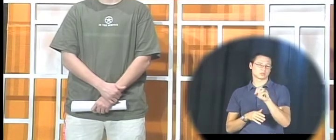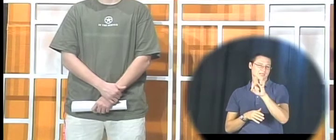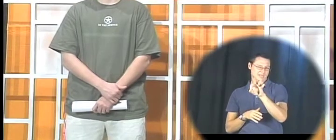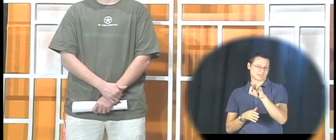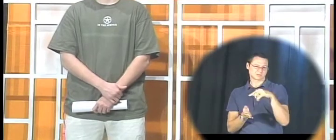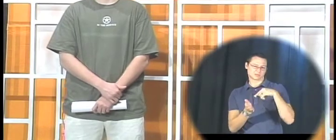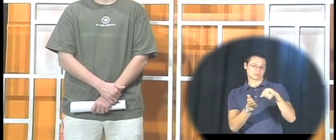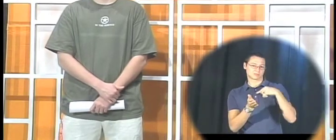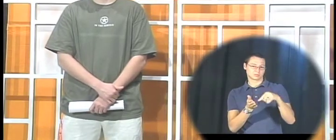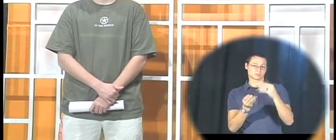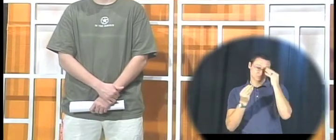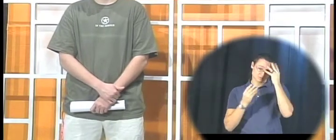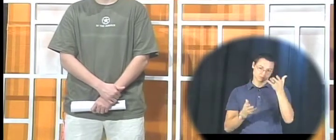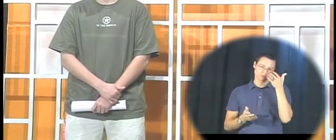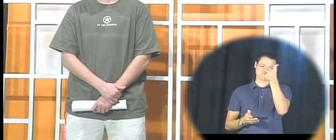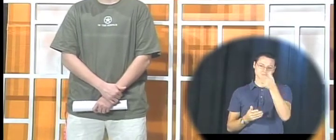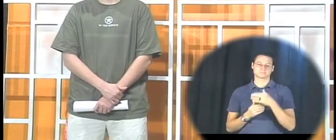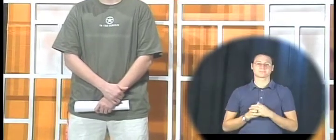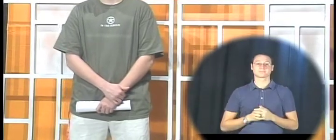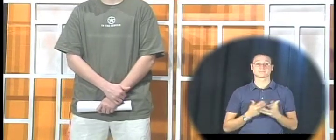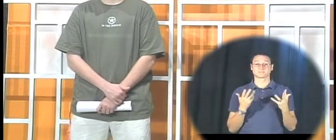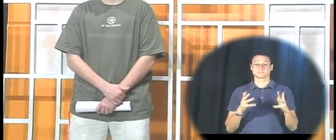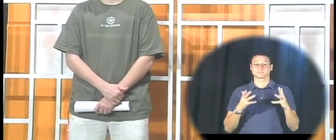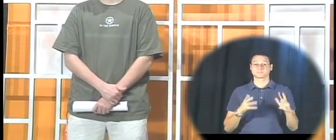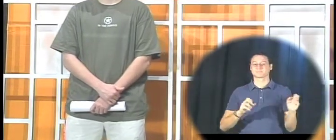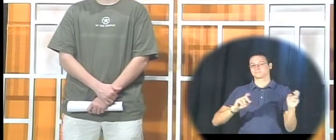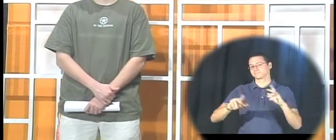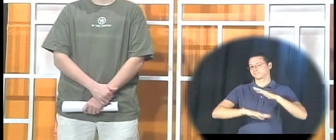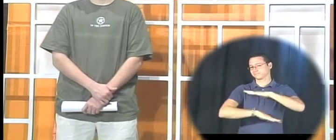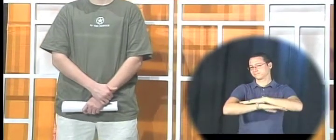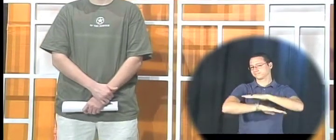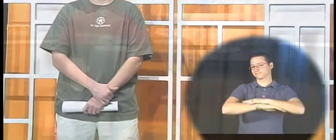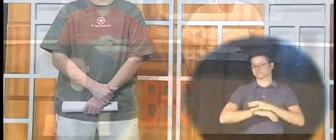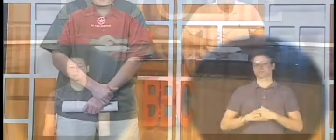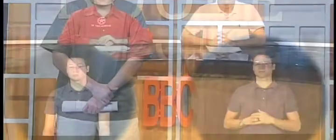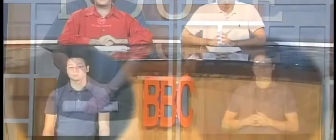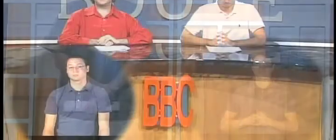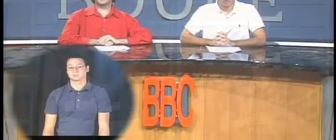this week to get important information. That's all for me today, Braves. Now back to Devin and Nate at